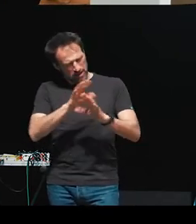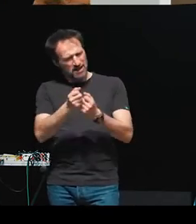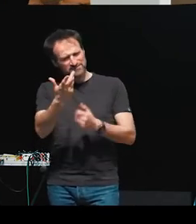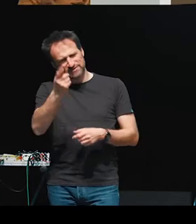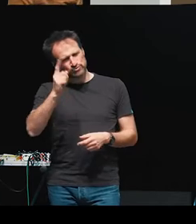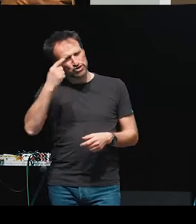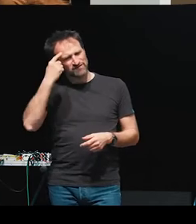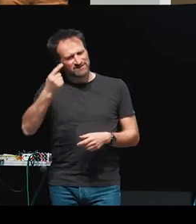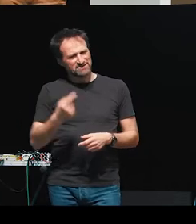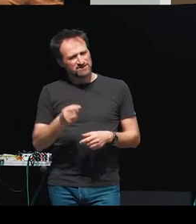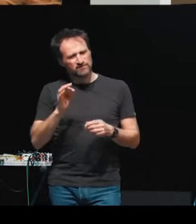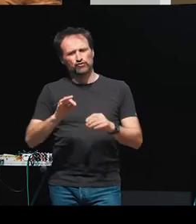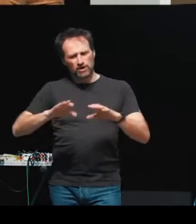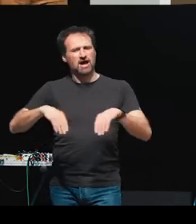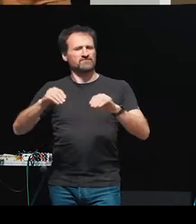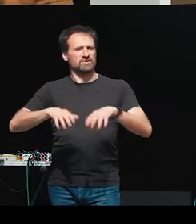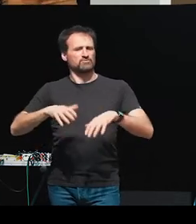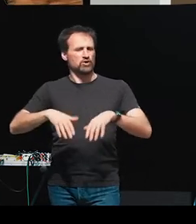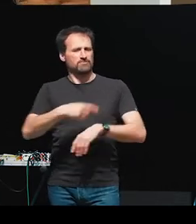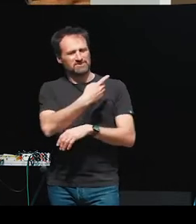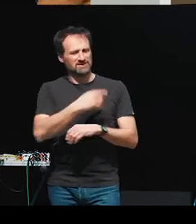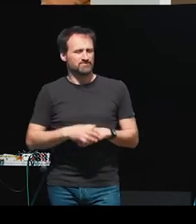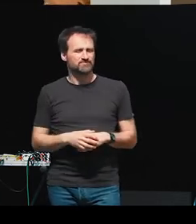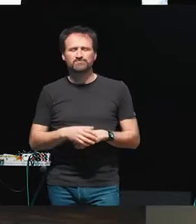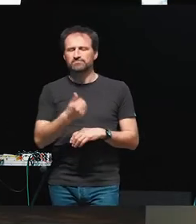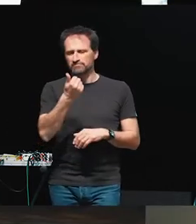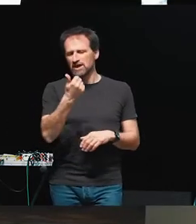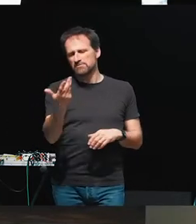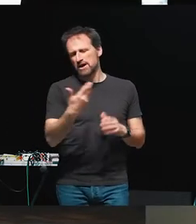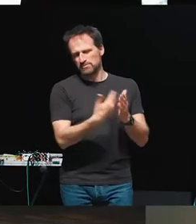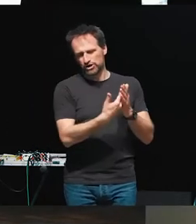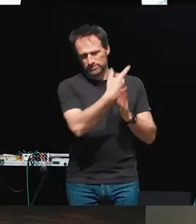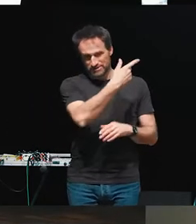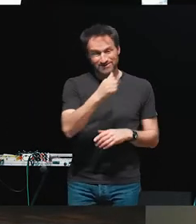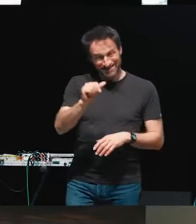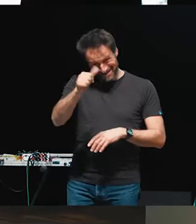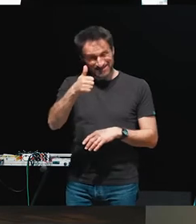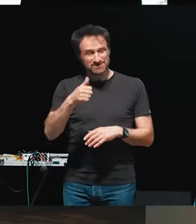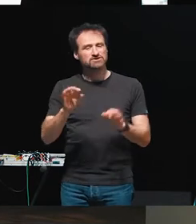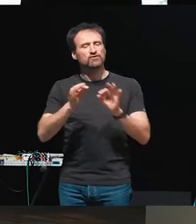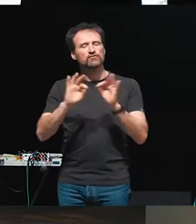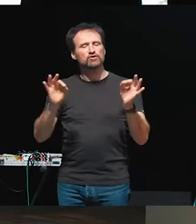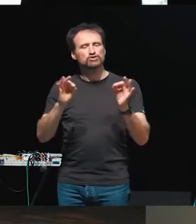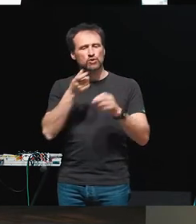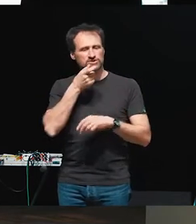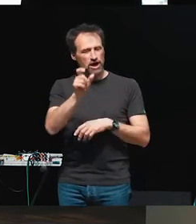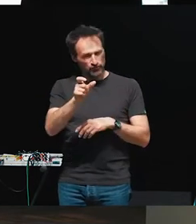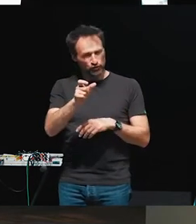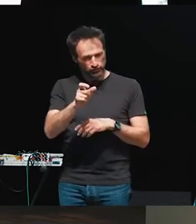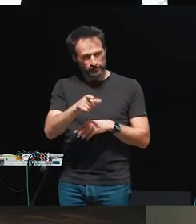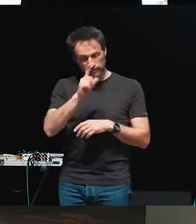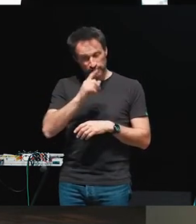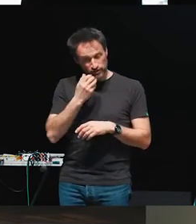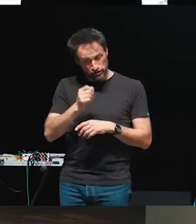So here I have some examples. The first one is a function call. So to call a function, you simply